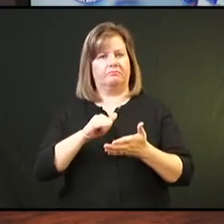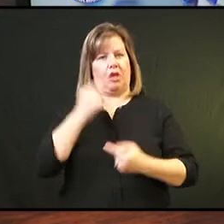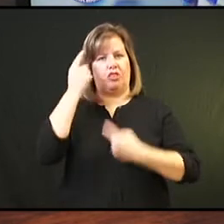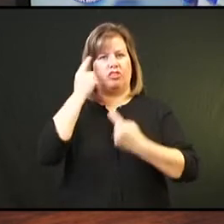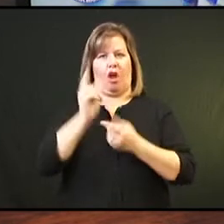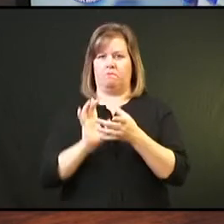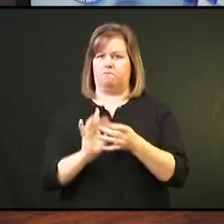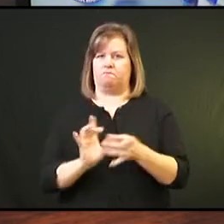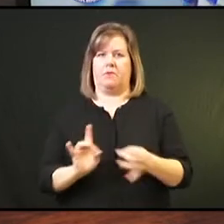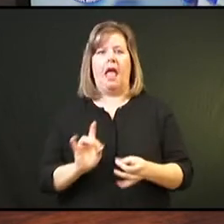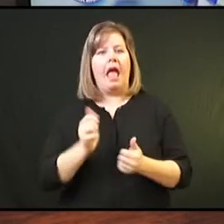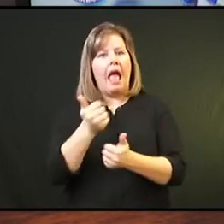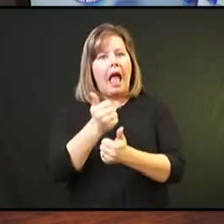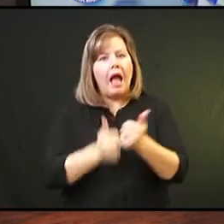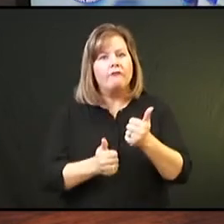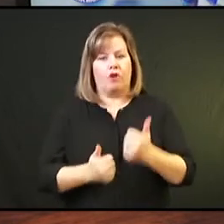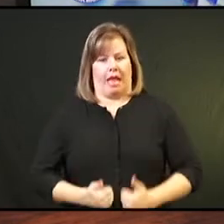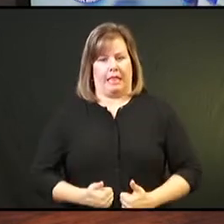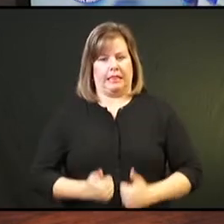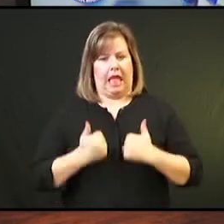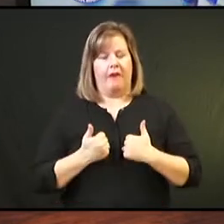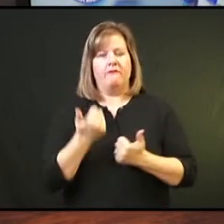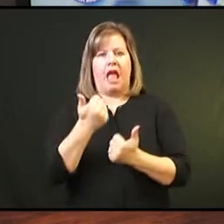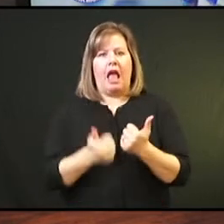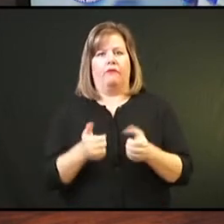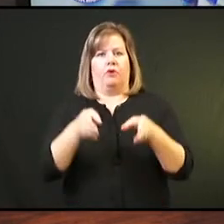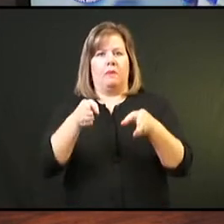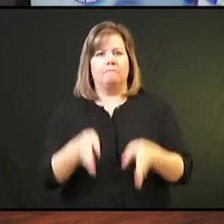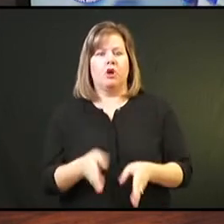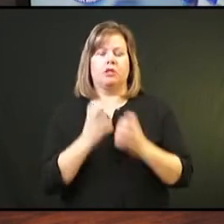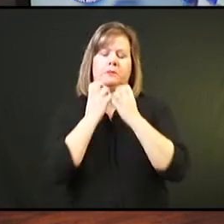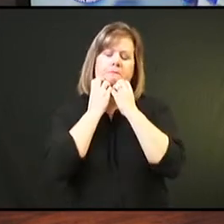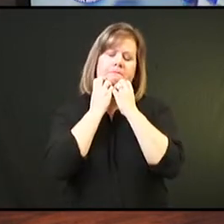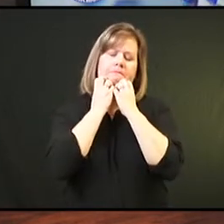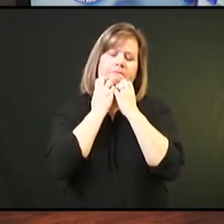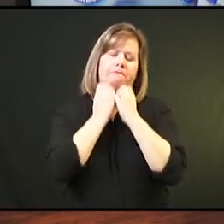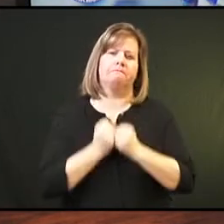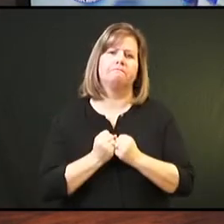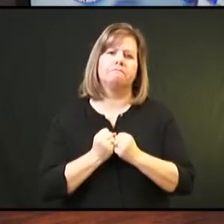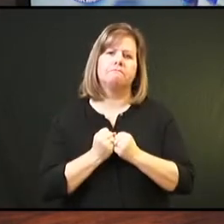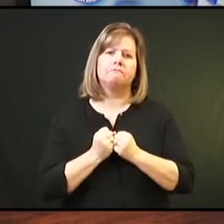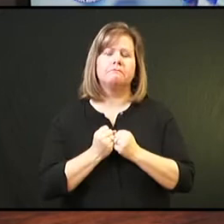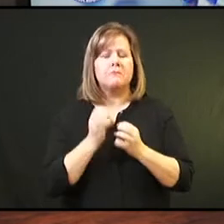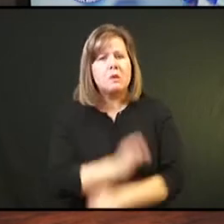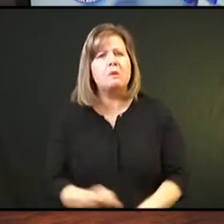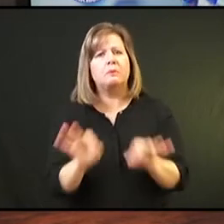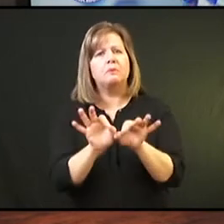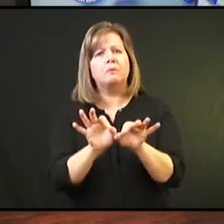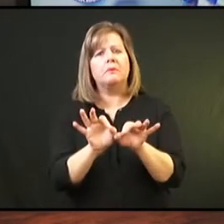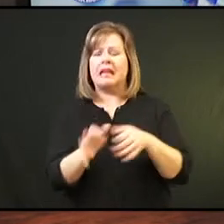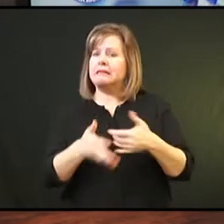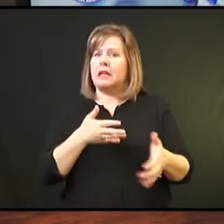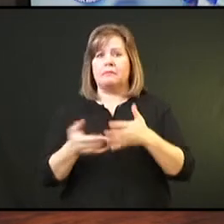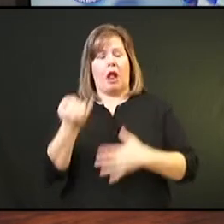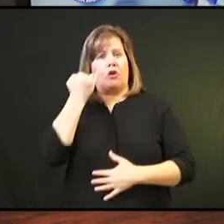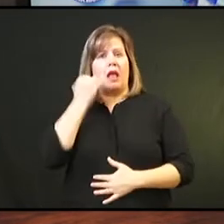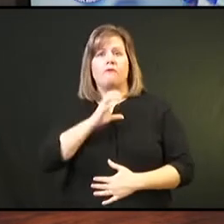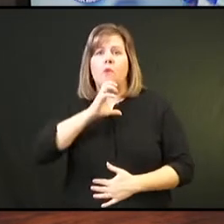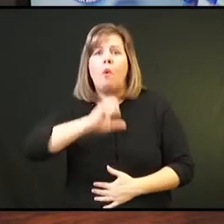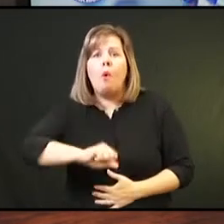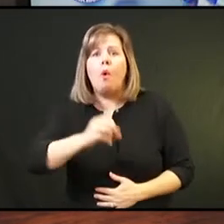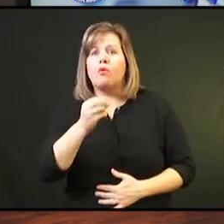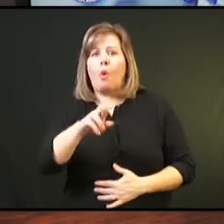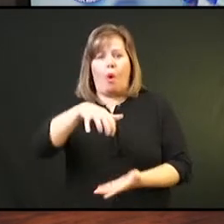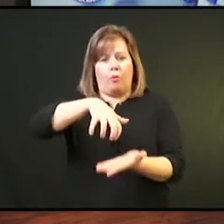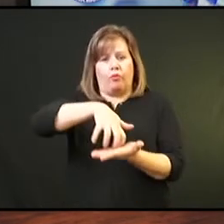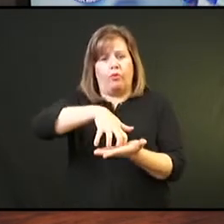to us here in Kent County, regardless of age, regardless of how weak or how strong an individual is. Everyone is deserving